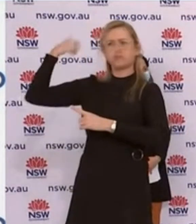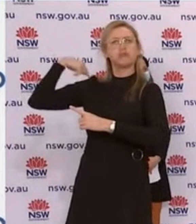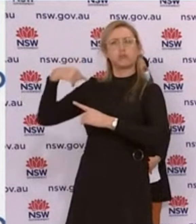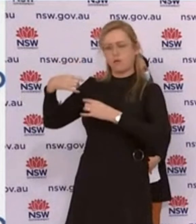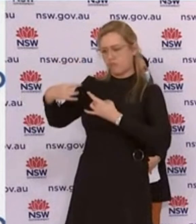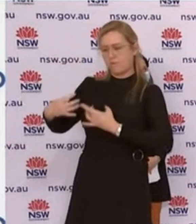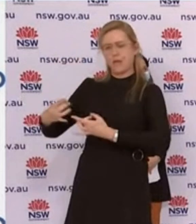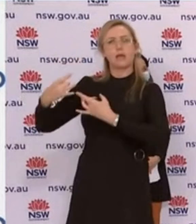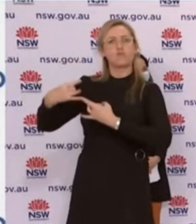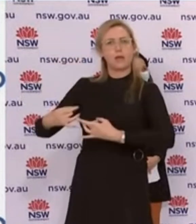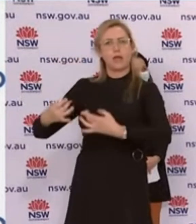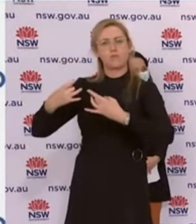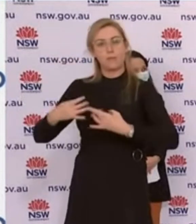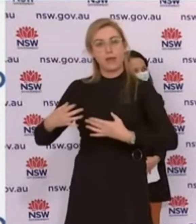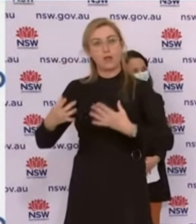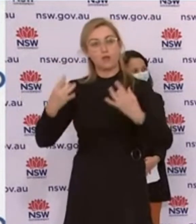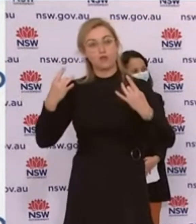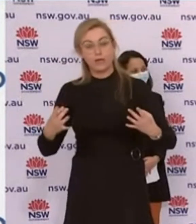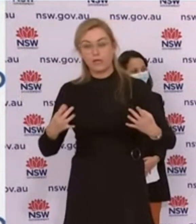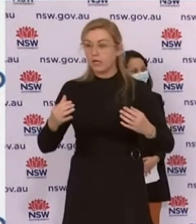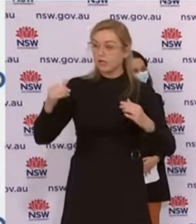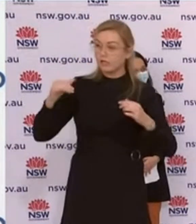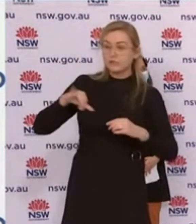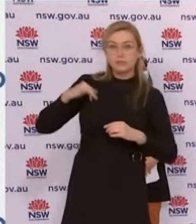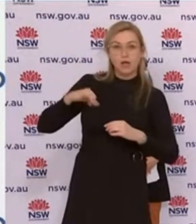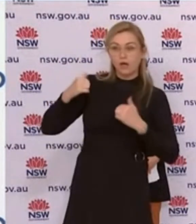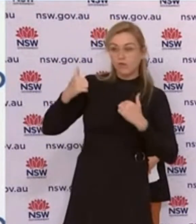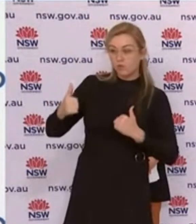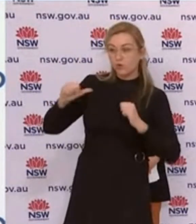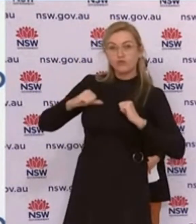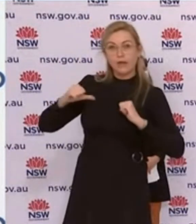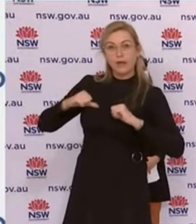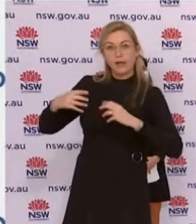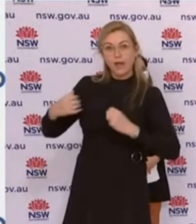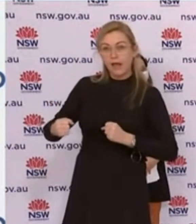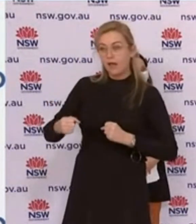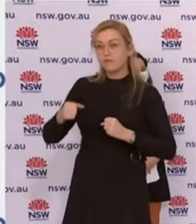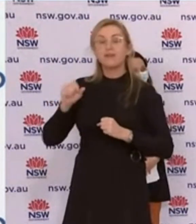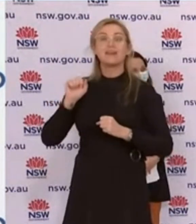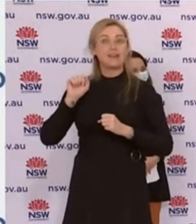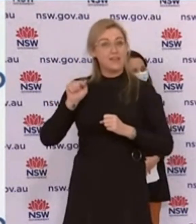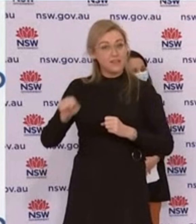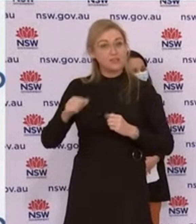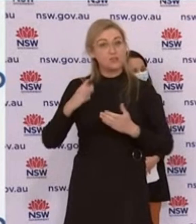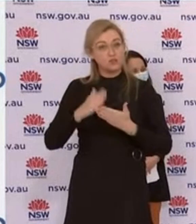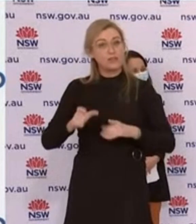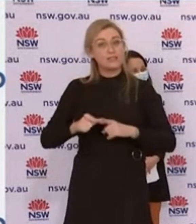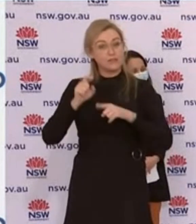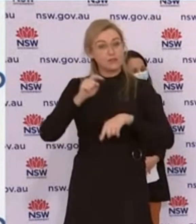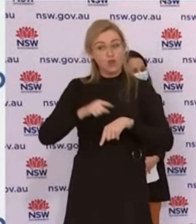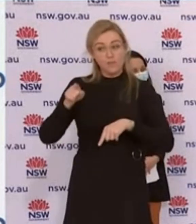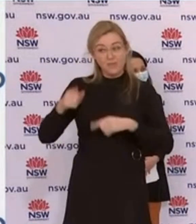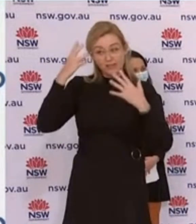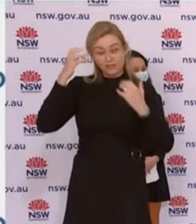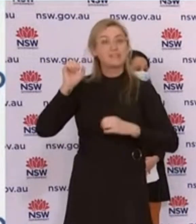this surge for a long time, that we have capable staff. Are they under pressure? Are they stressed? Is this the most challenging time in their lives?